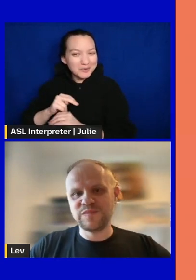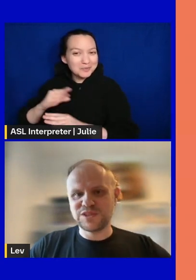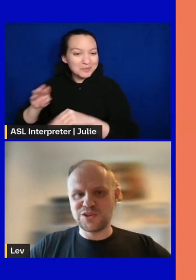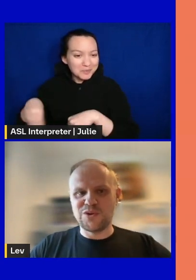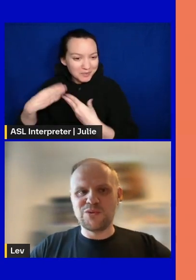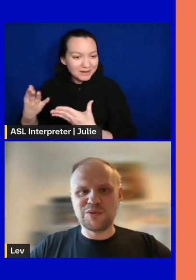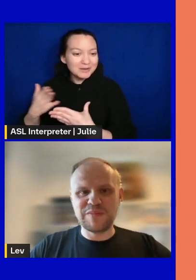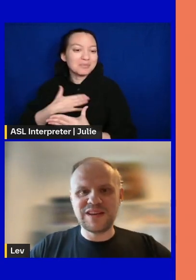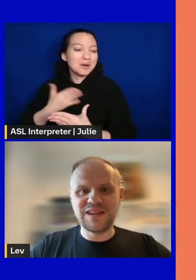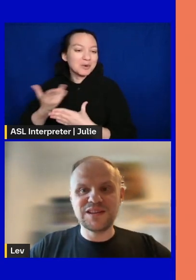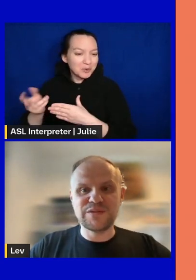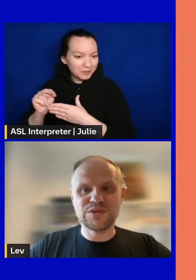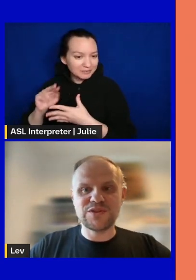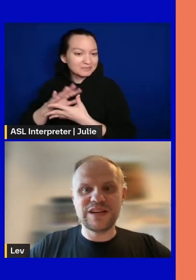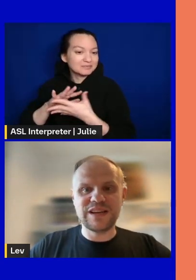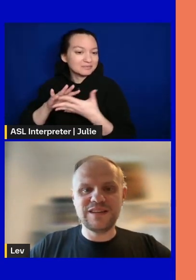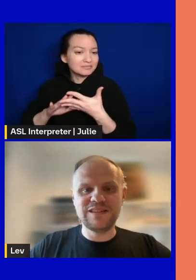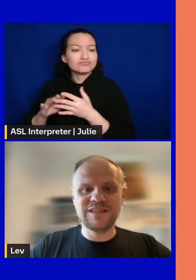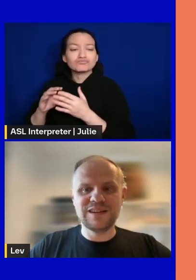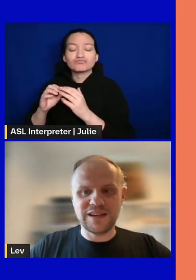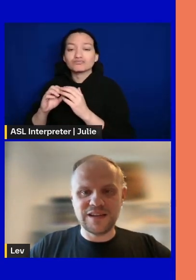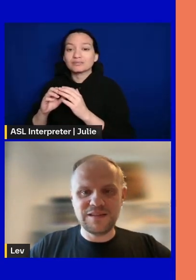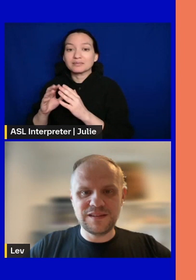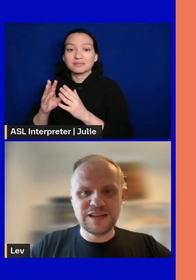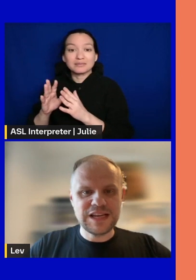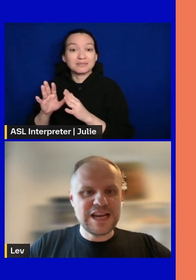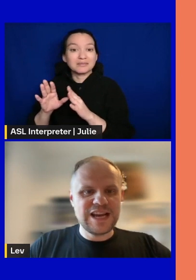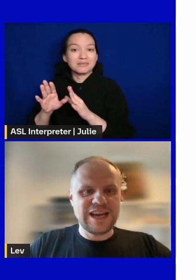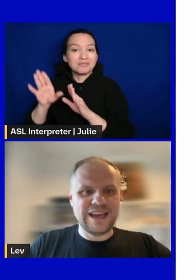syntax. So we're making interviews great again,